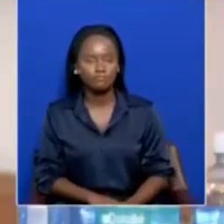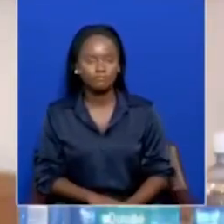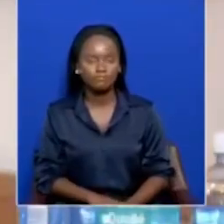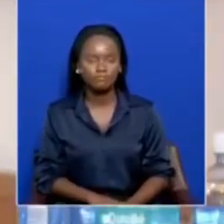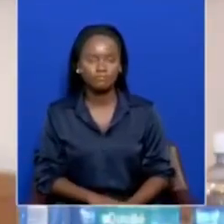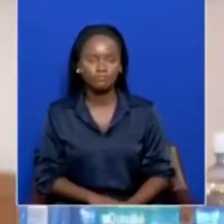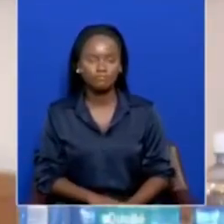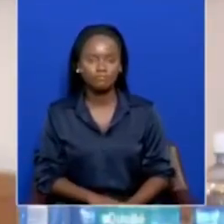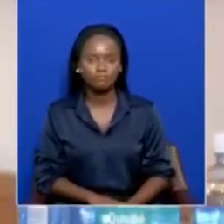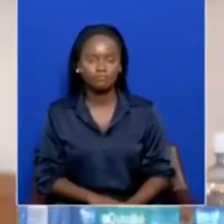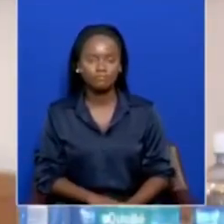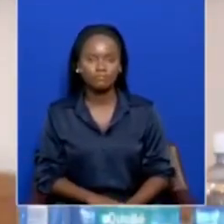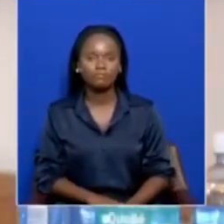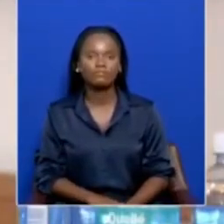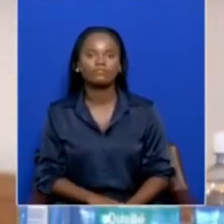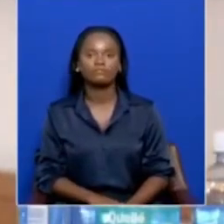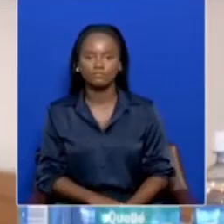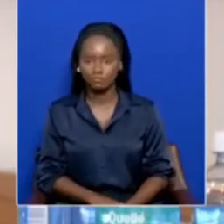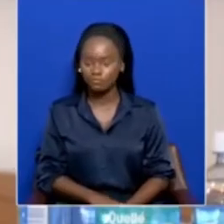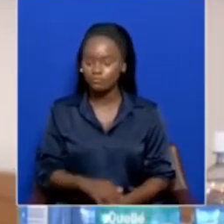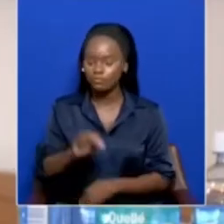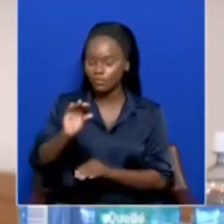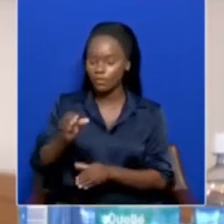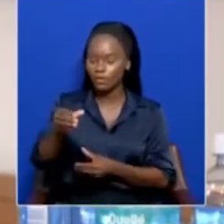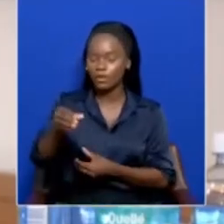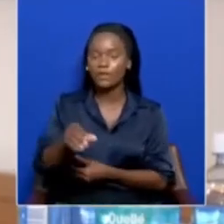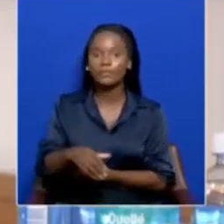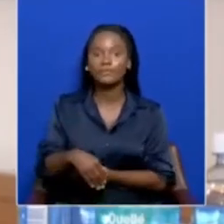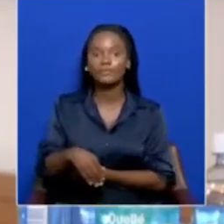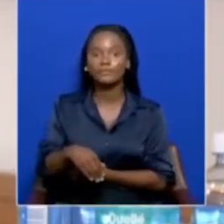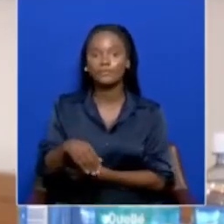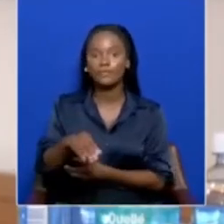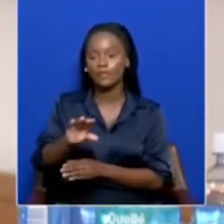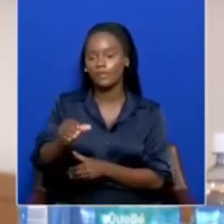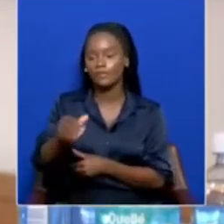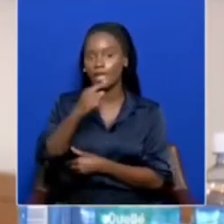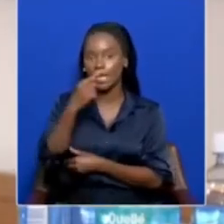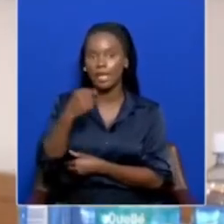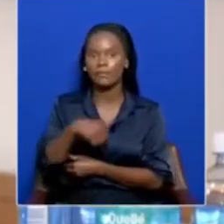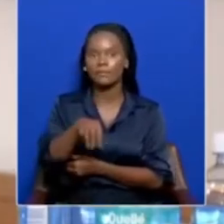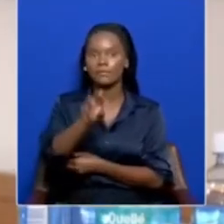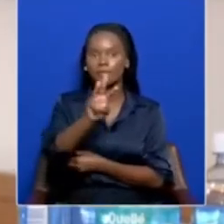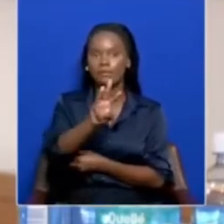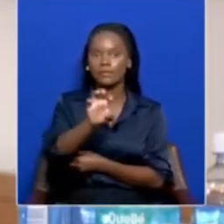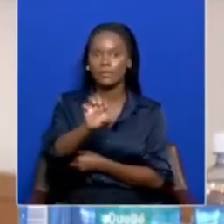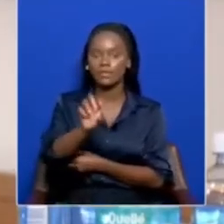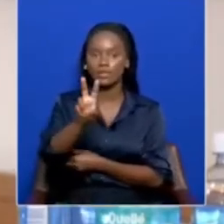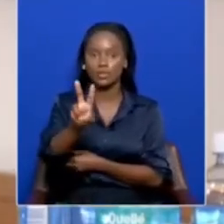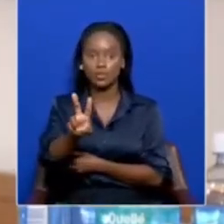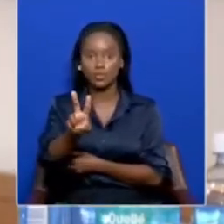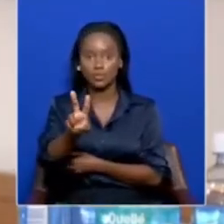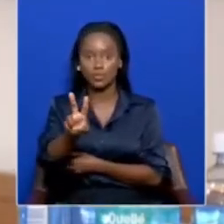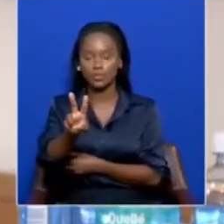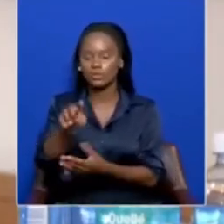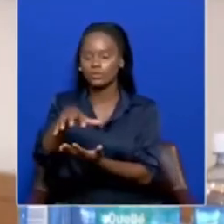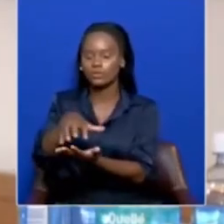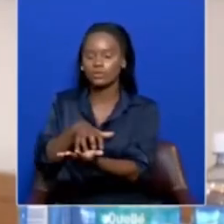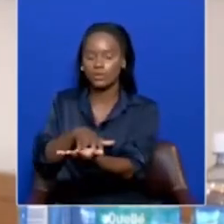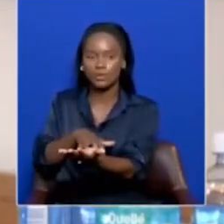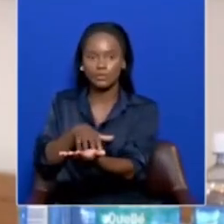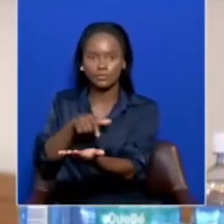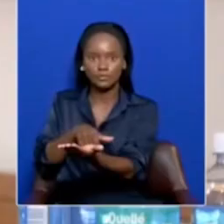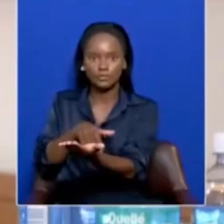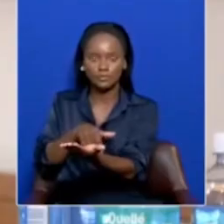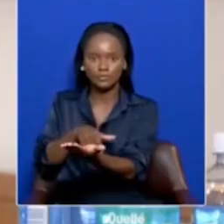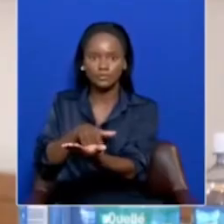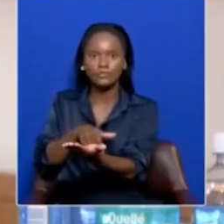Annexure WE2 sets out what you in that document have headed my history, and this